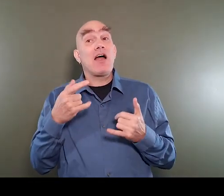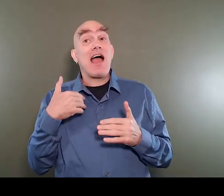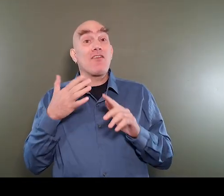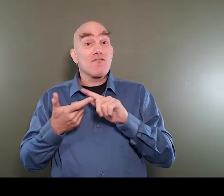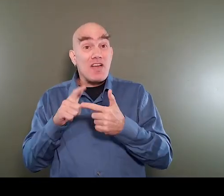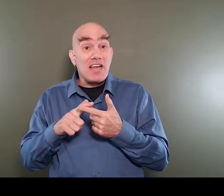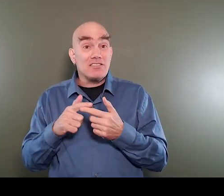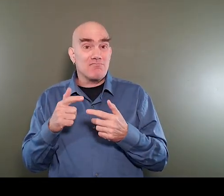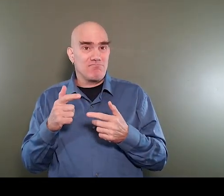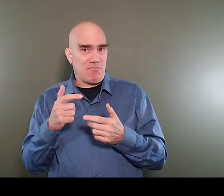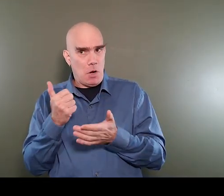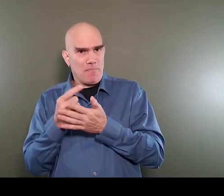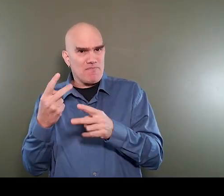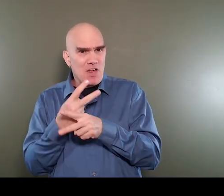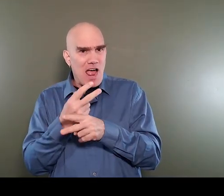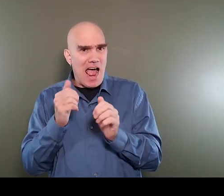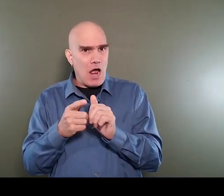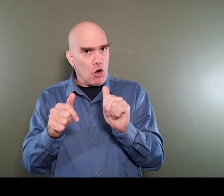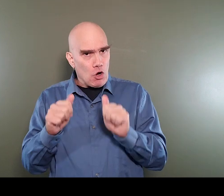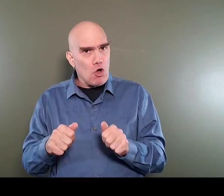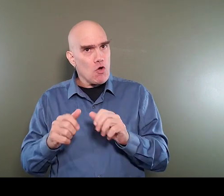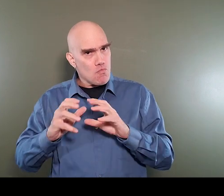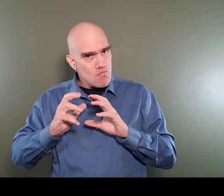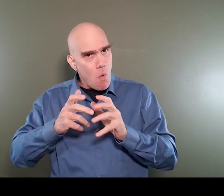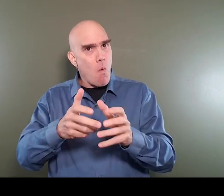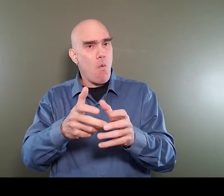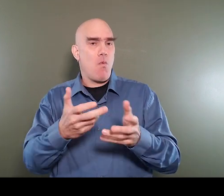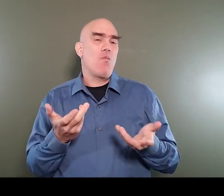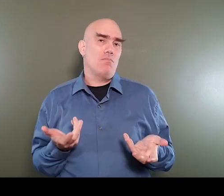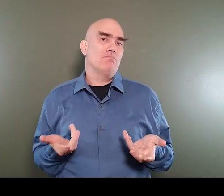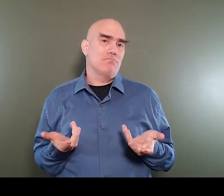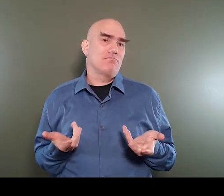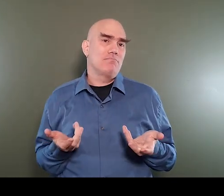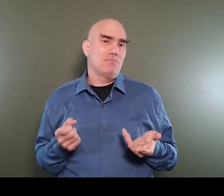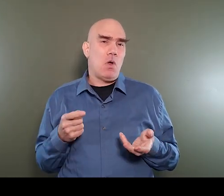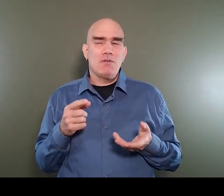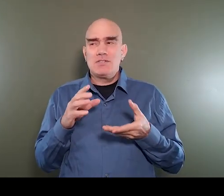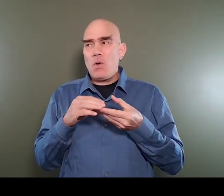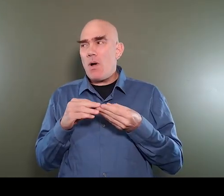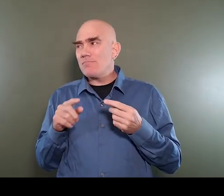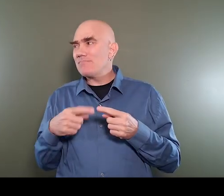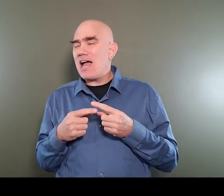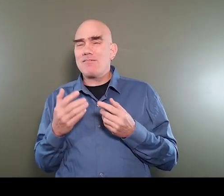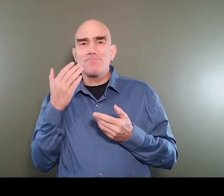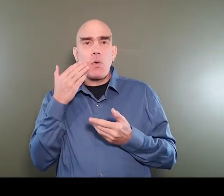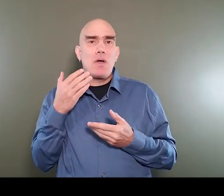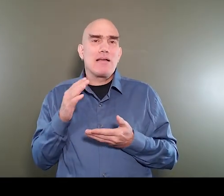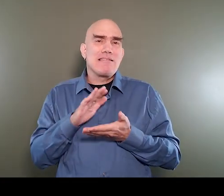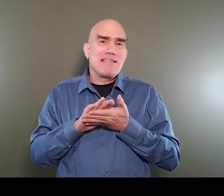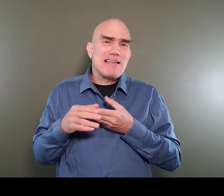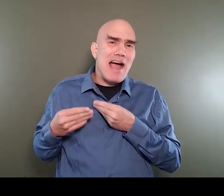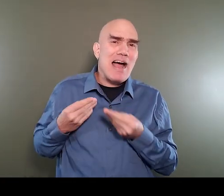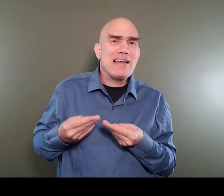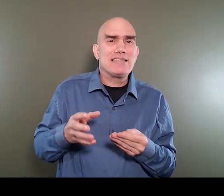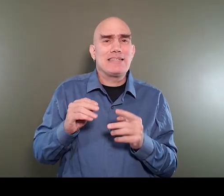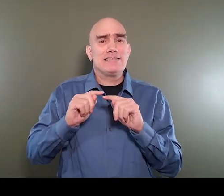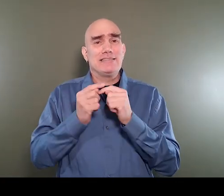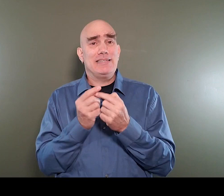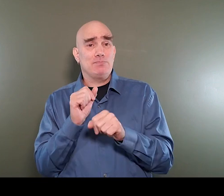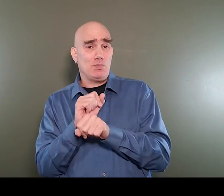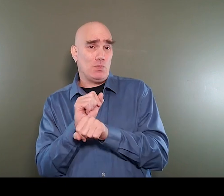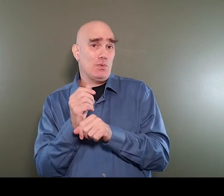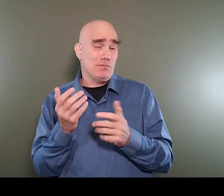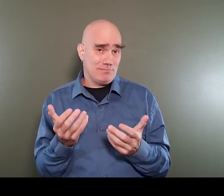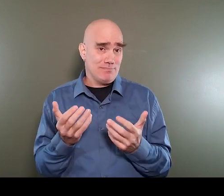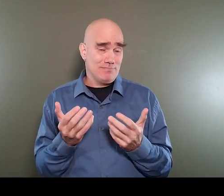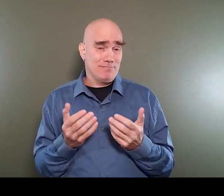he had his friends help him figure out how he could roll. So it was like